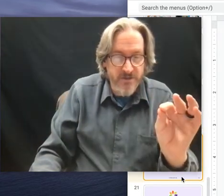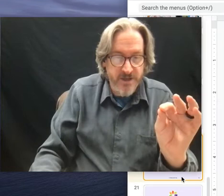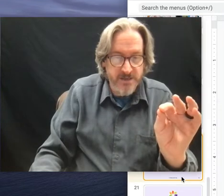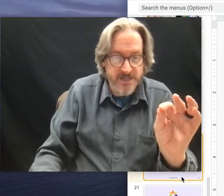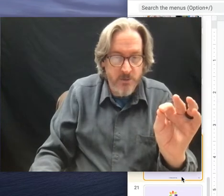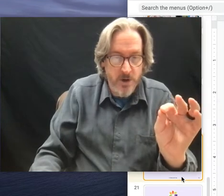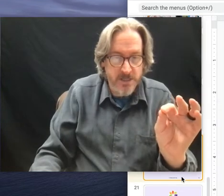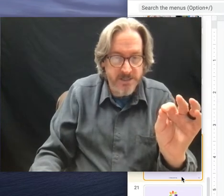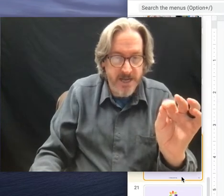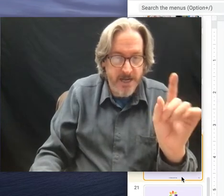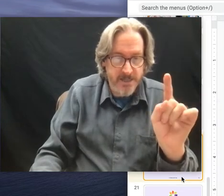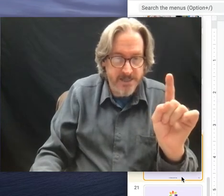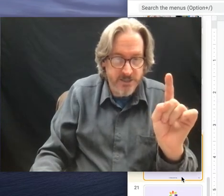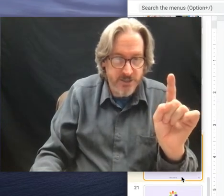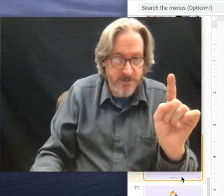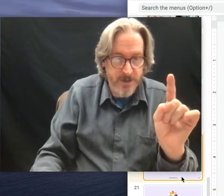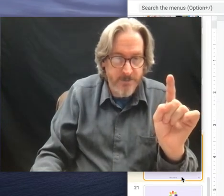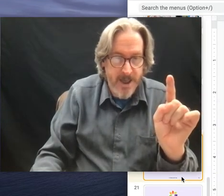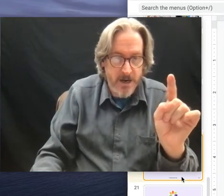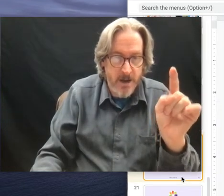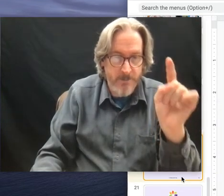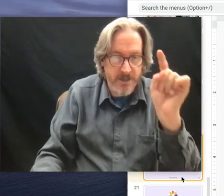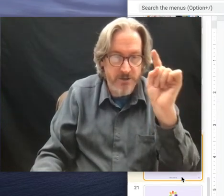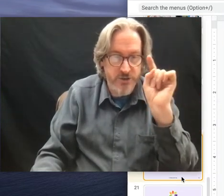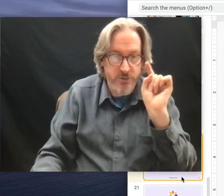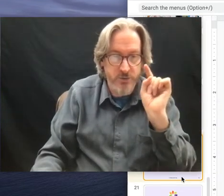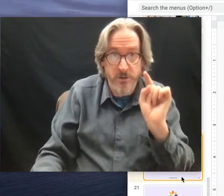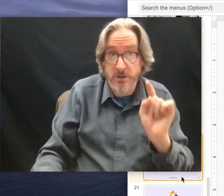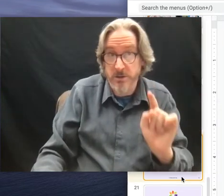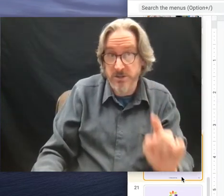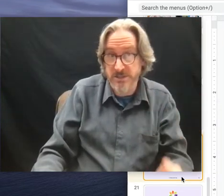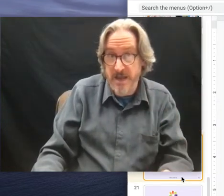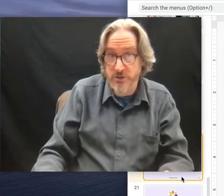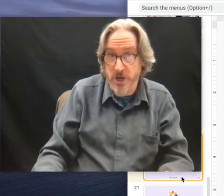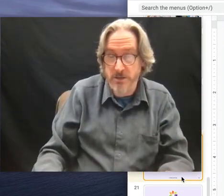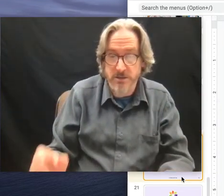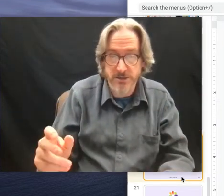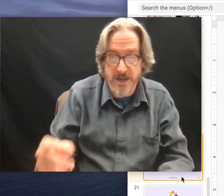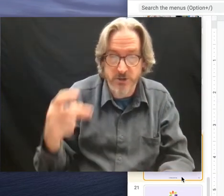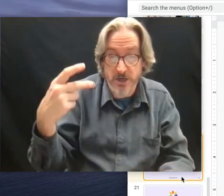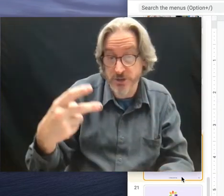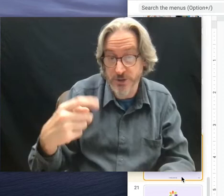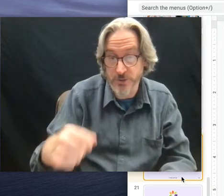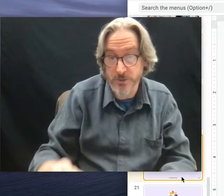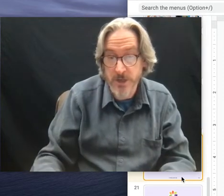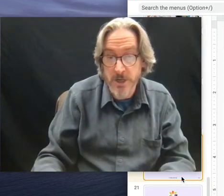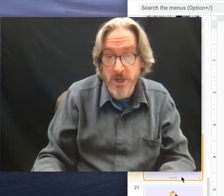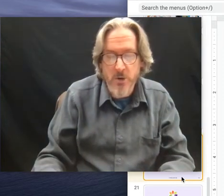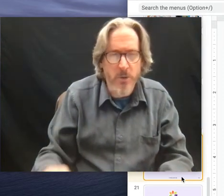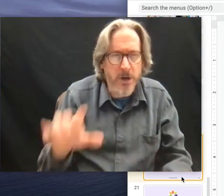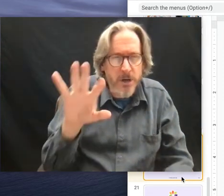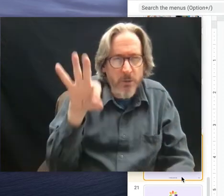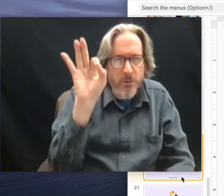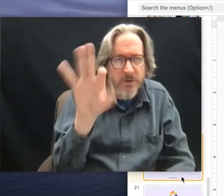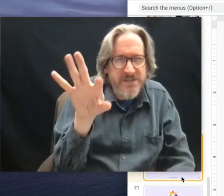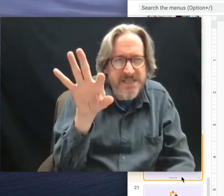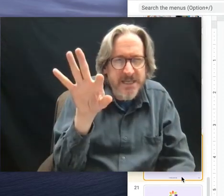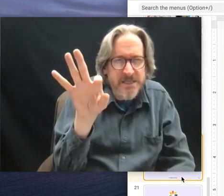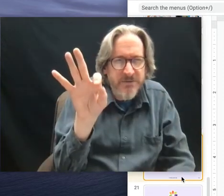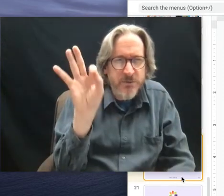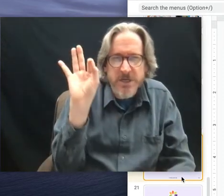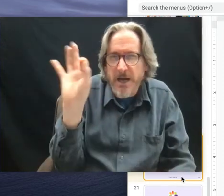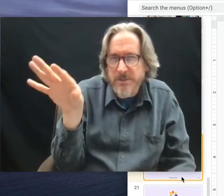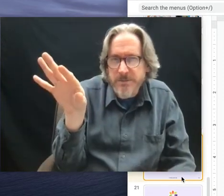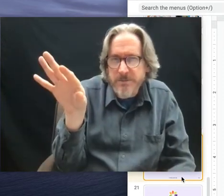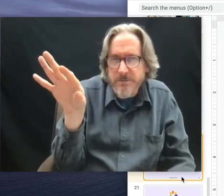One of the things that I want to say is actually jumping back up into snapshot 2, where we've seen